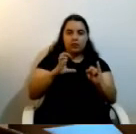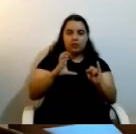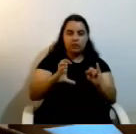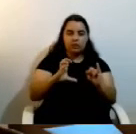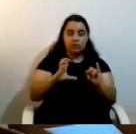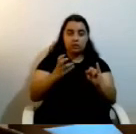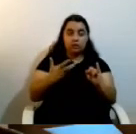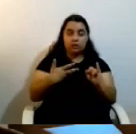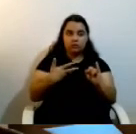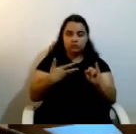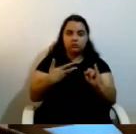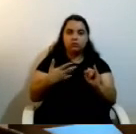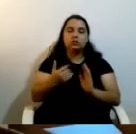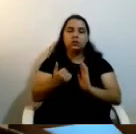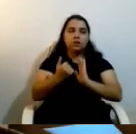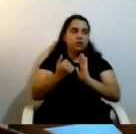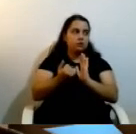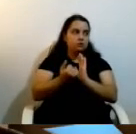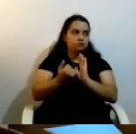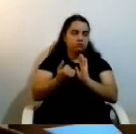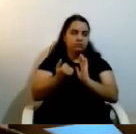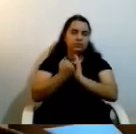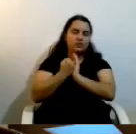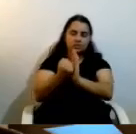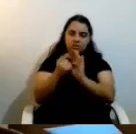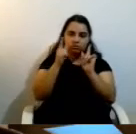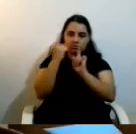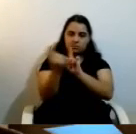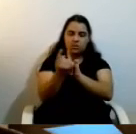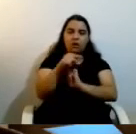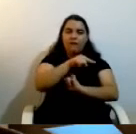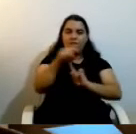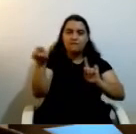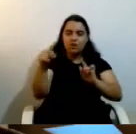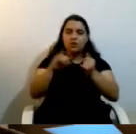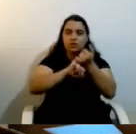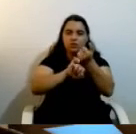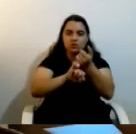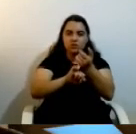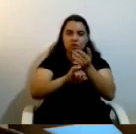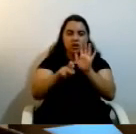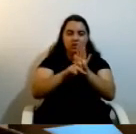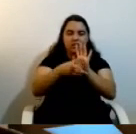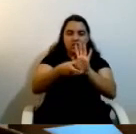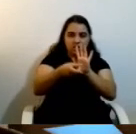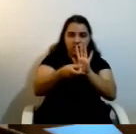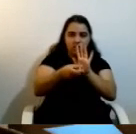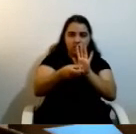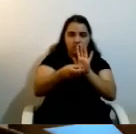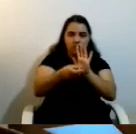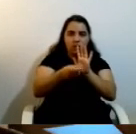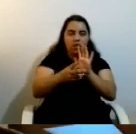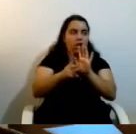comply with the United Nations CRPD Article 19 as defined in General Comment Number